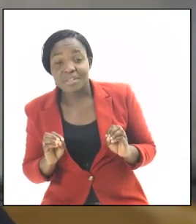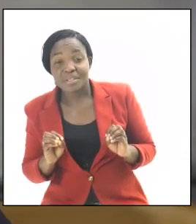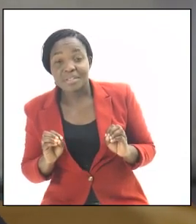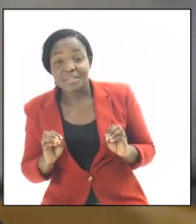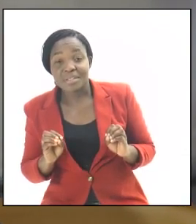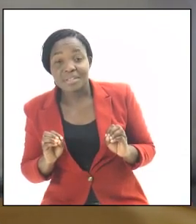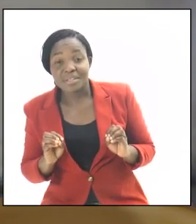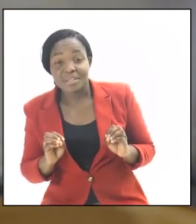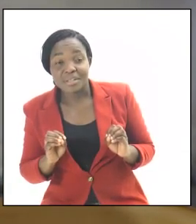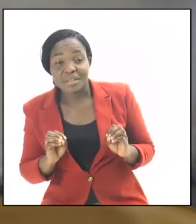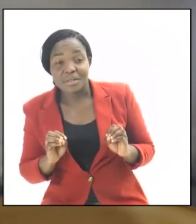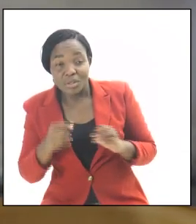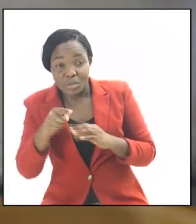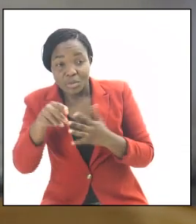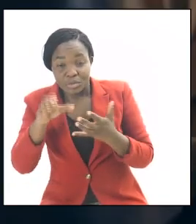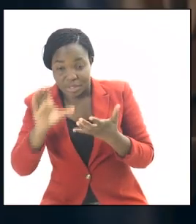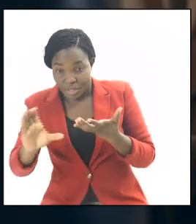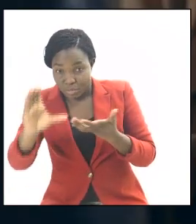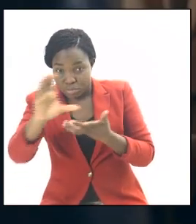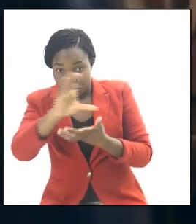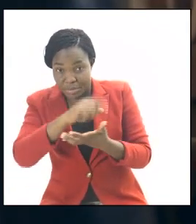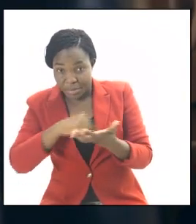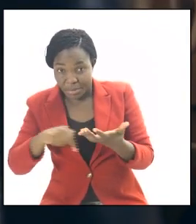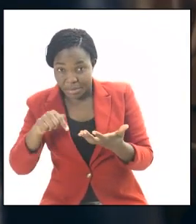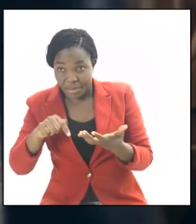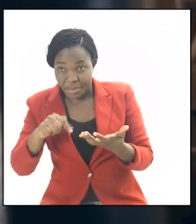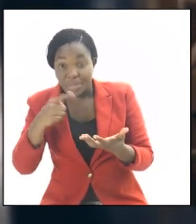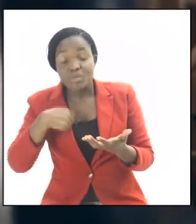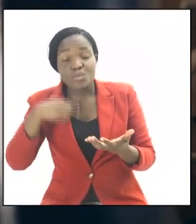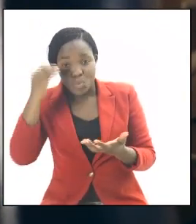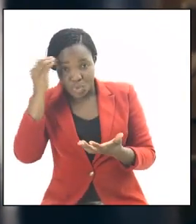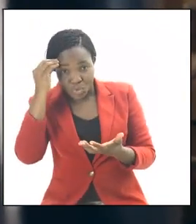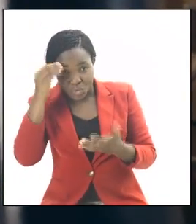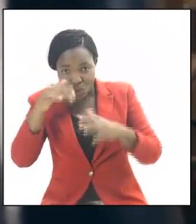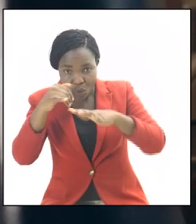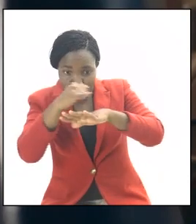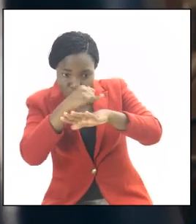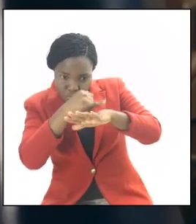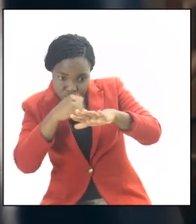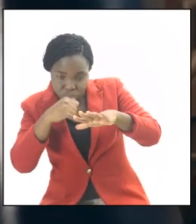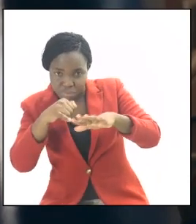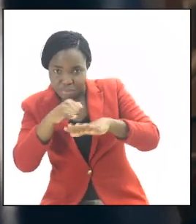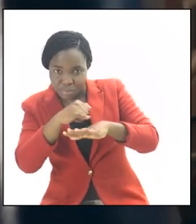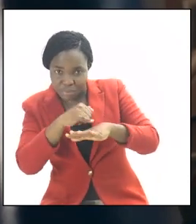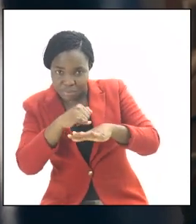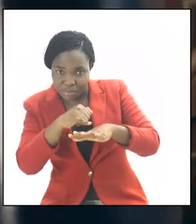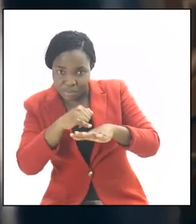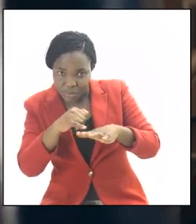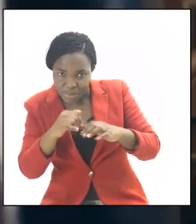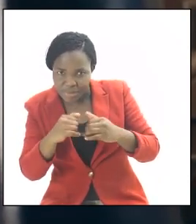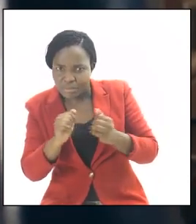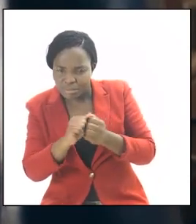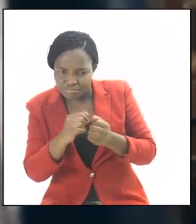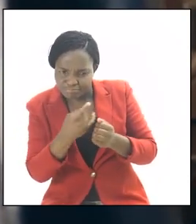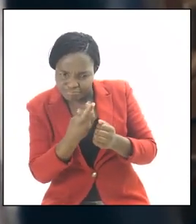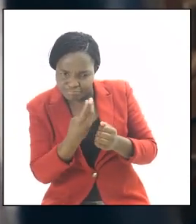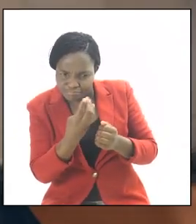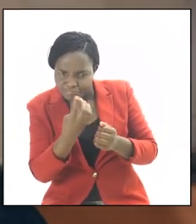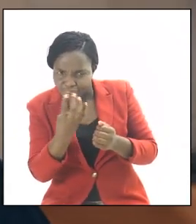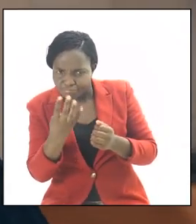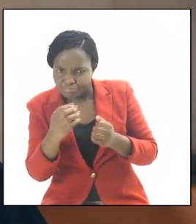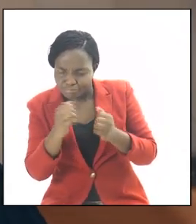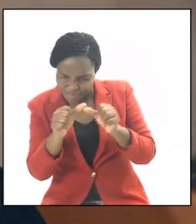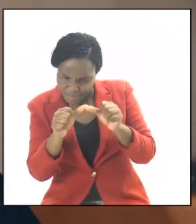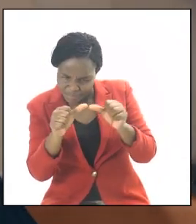the circumference of the circle, we will know the error. It won't be with the calculation, but with the